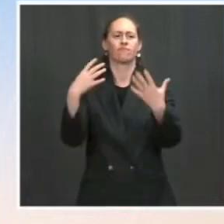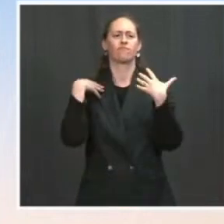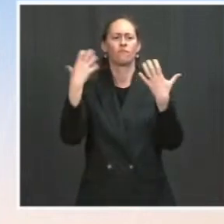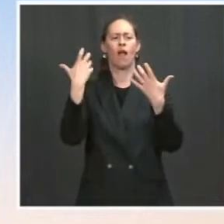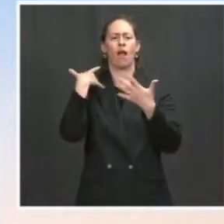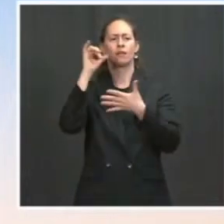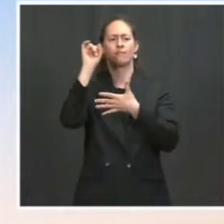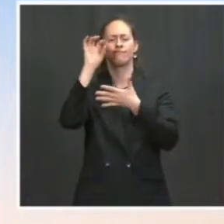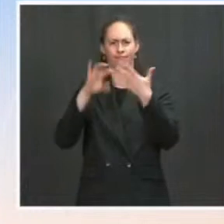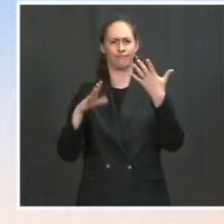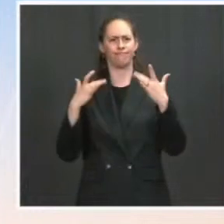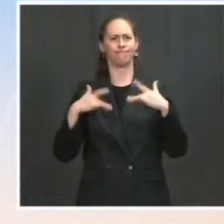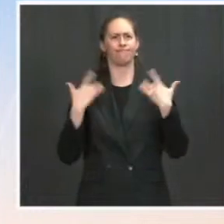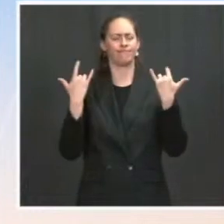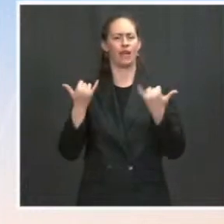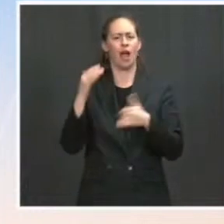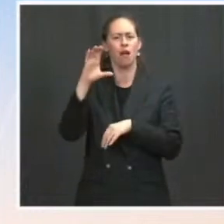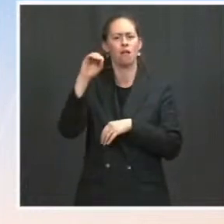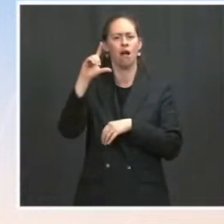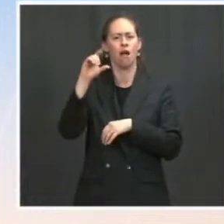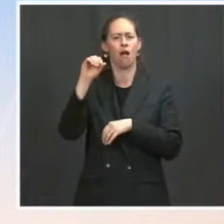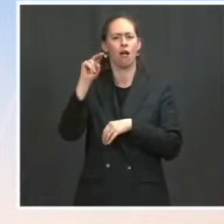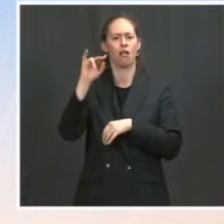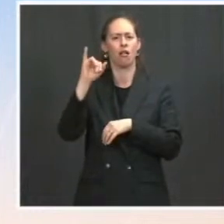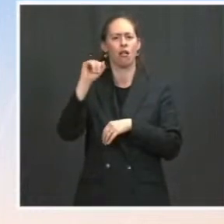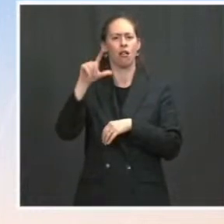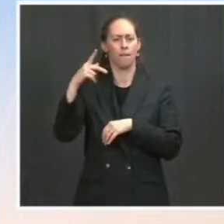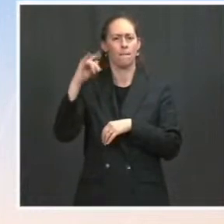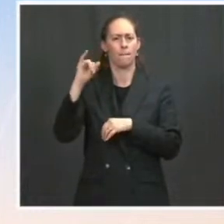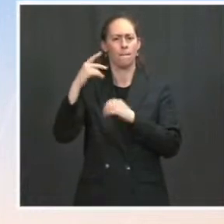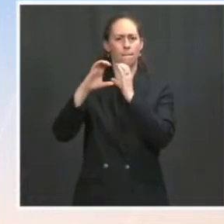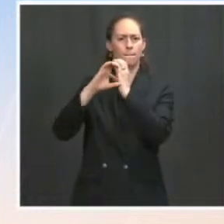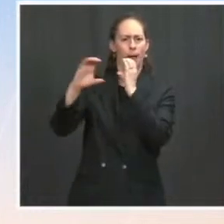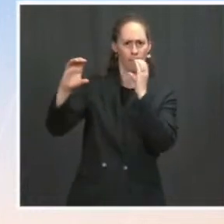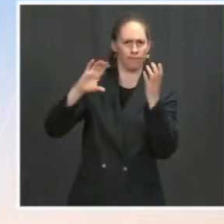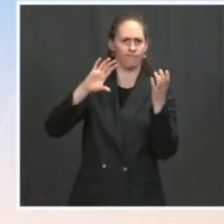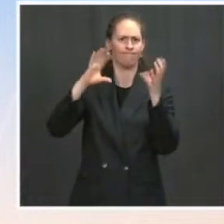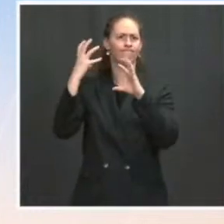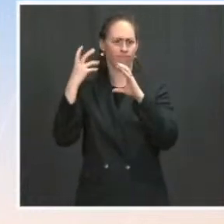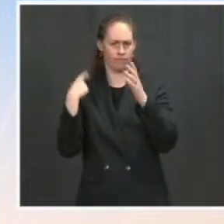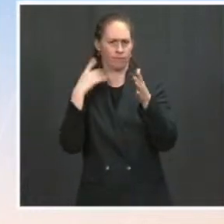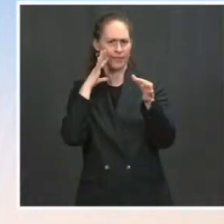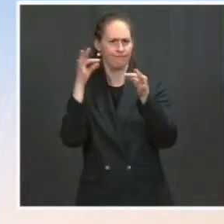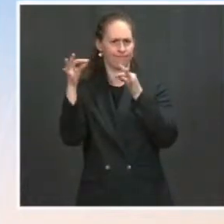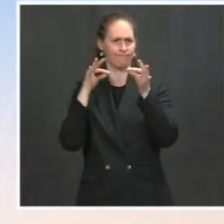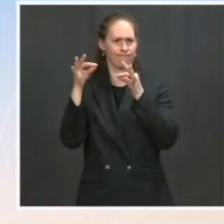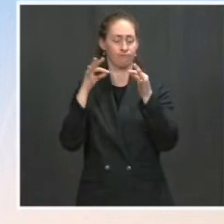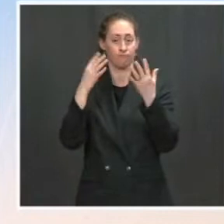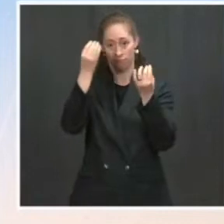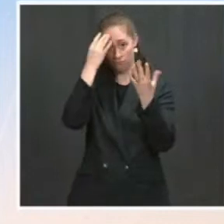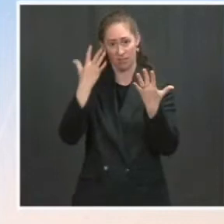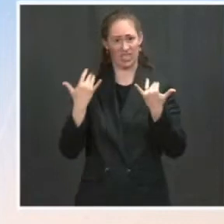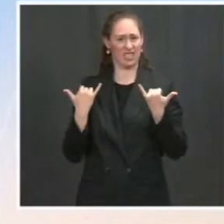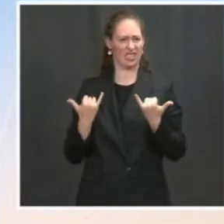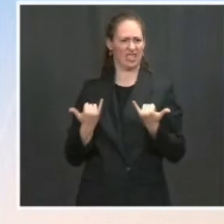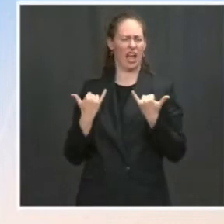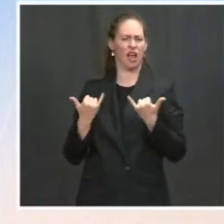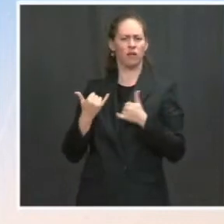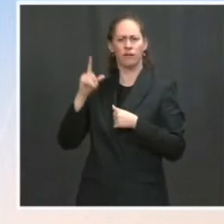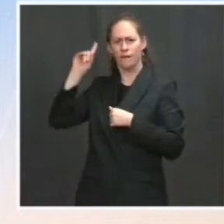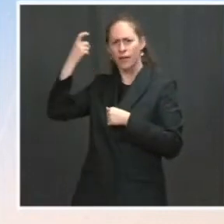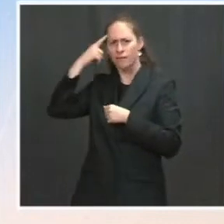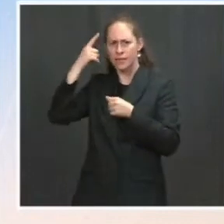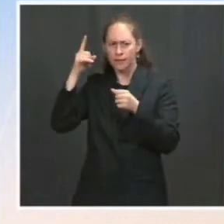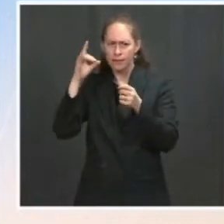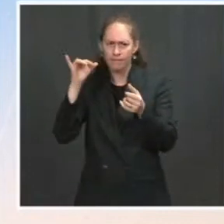is doing to provide assistance through a whole-of-government effort. On Friday evening, May 7th, Colonial Pipeline reported